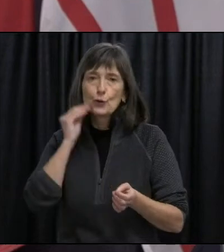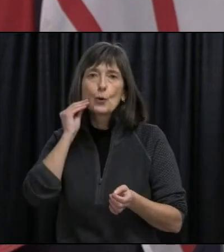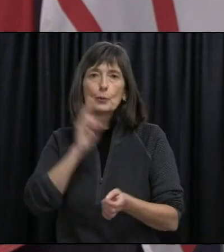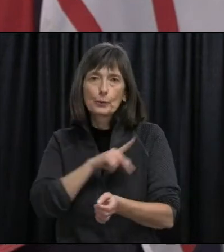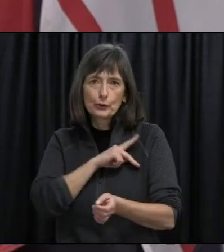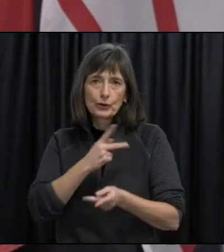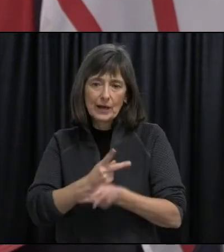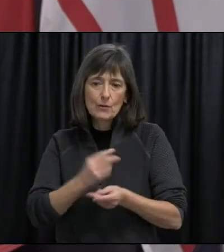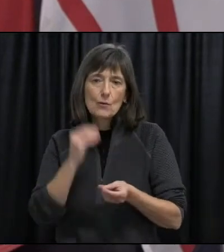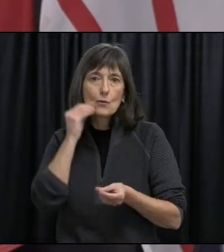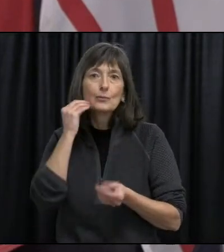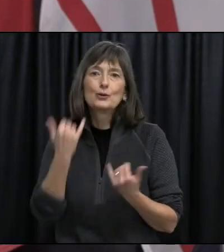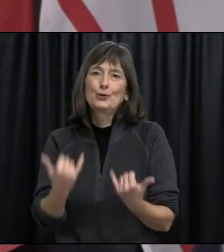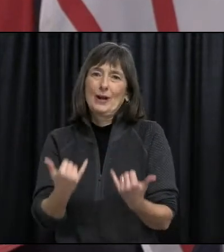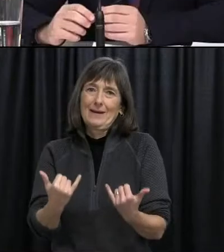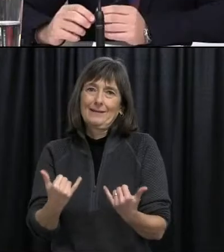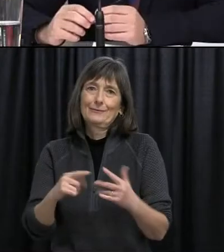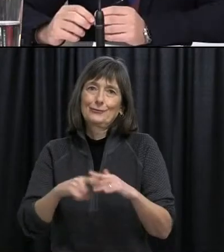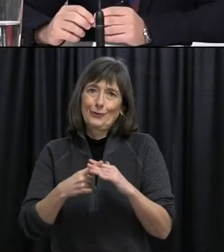today.